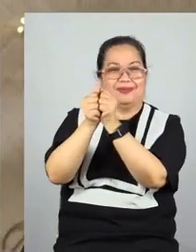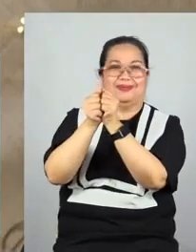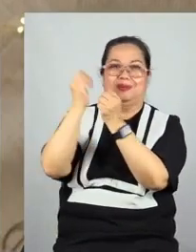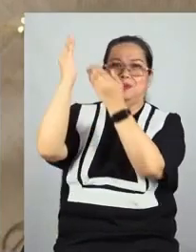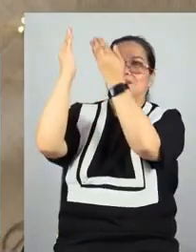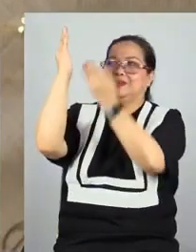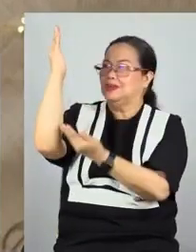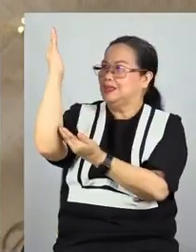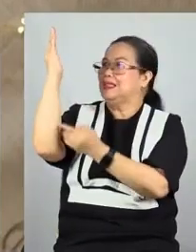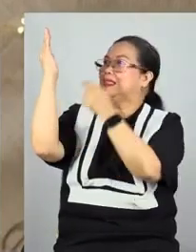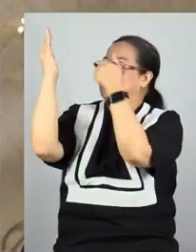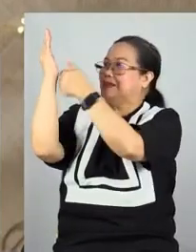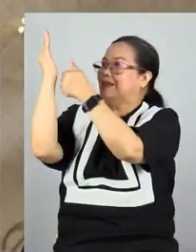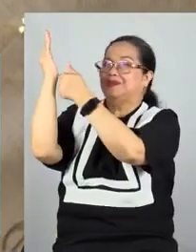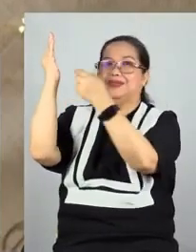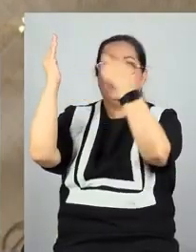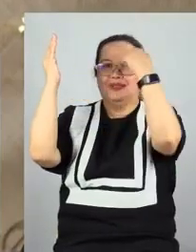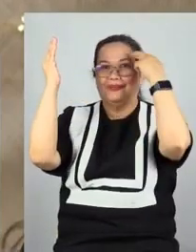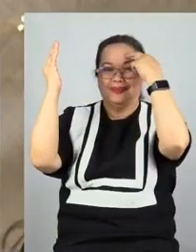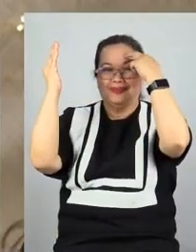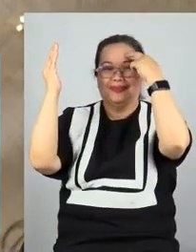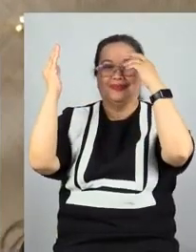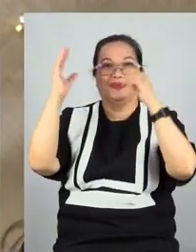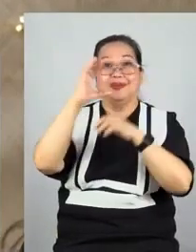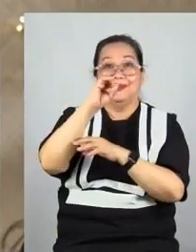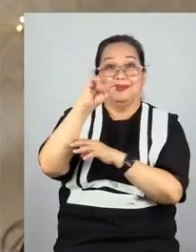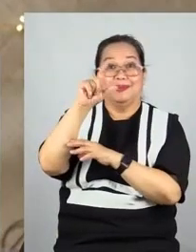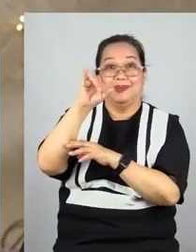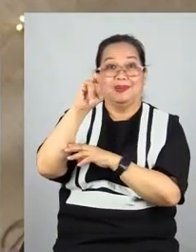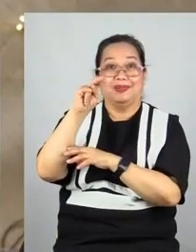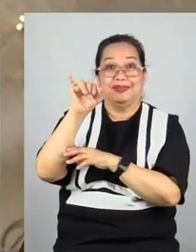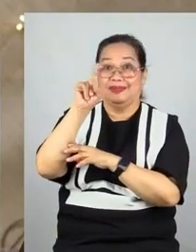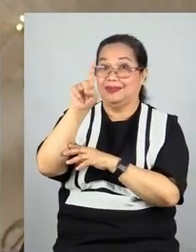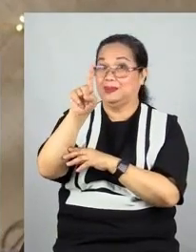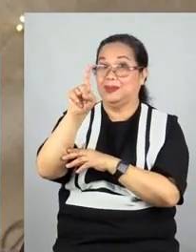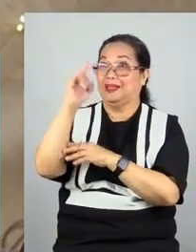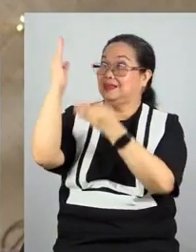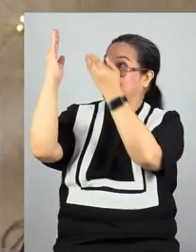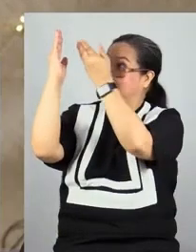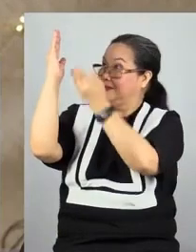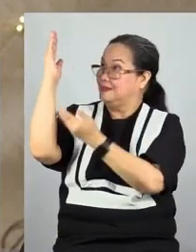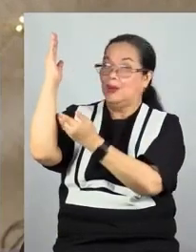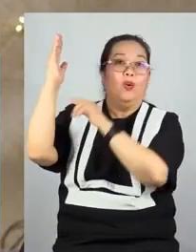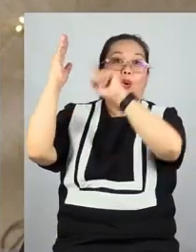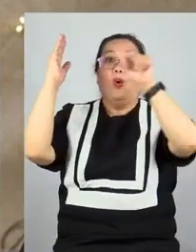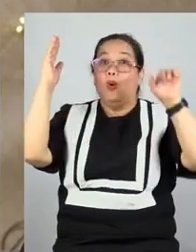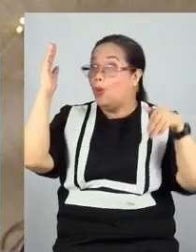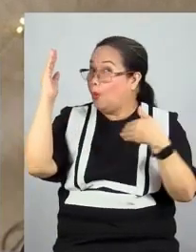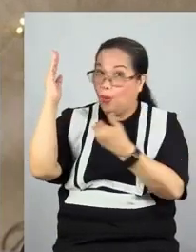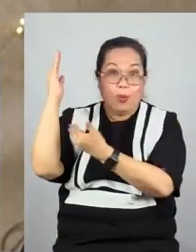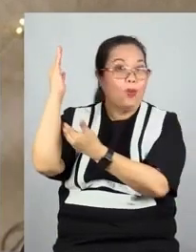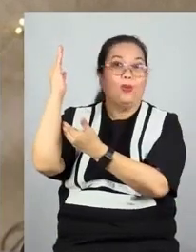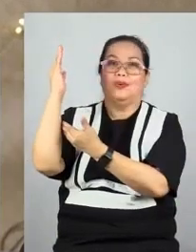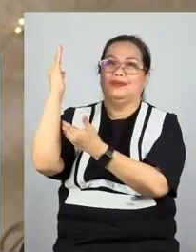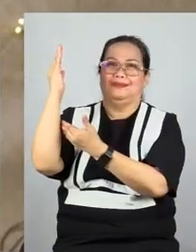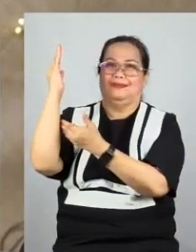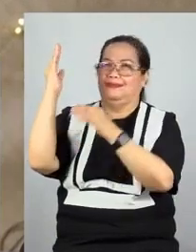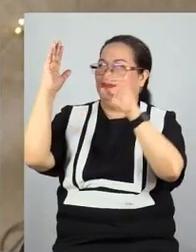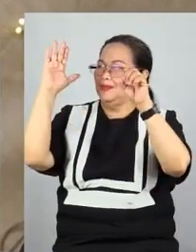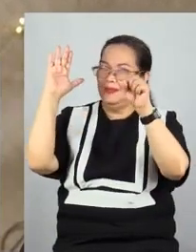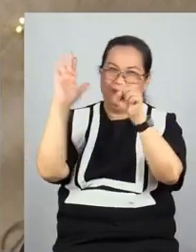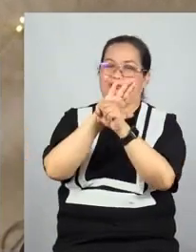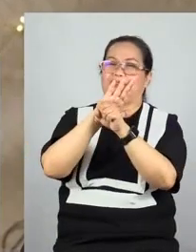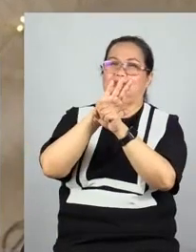Tapos sabi sa verse 19 ni Pablo, Colossians 1, for in Him all the fullness